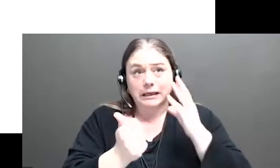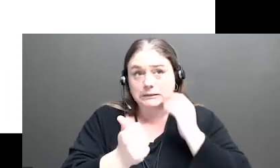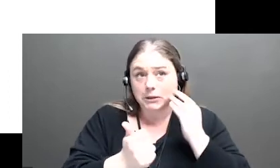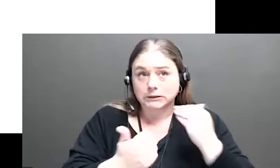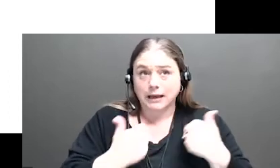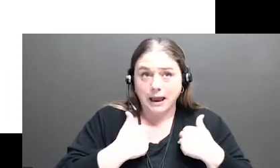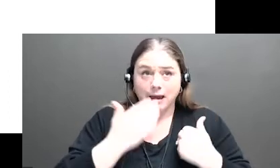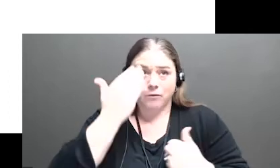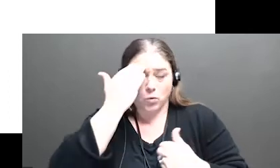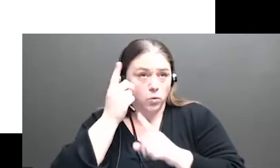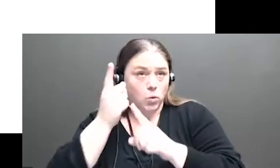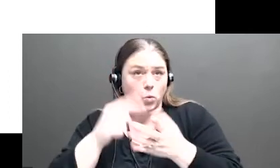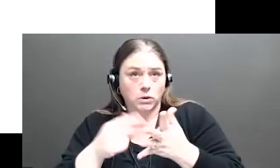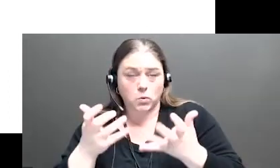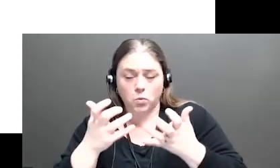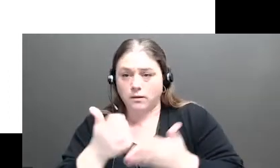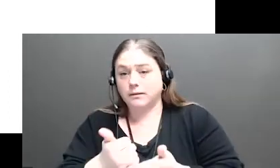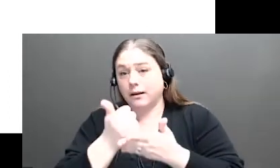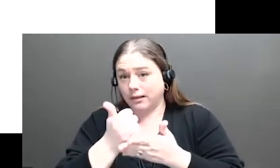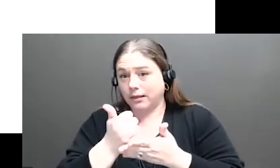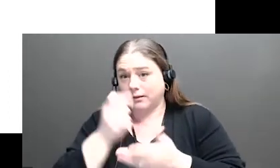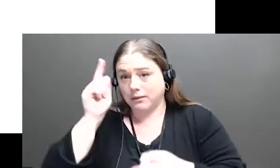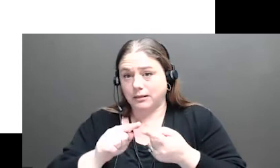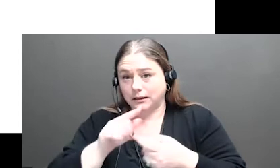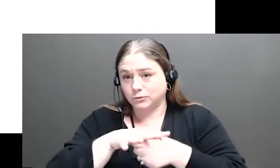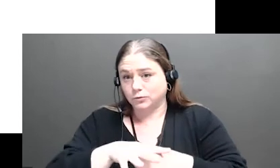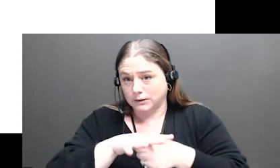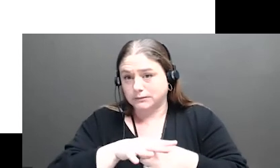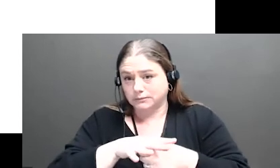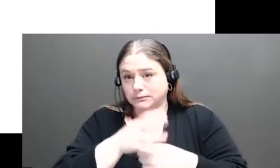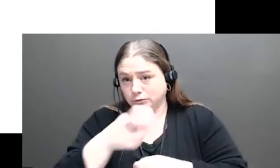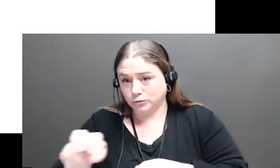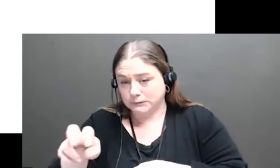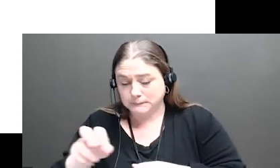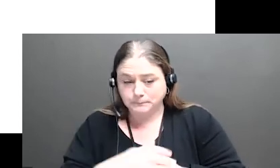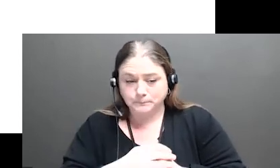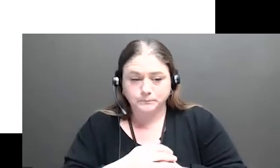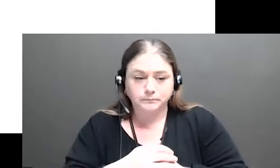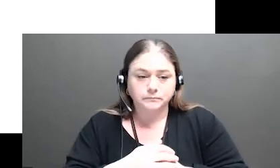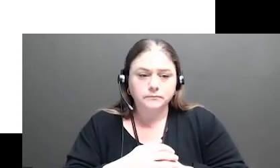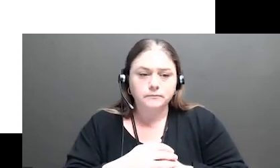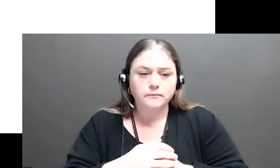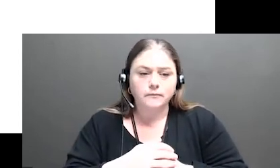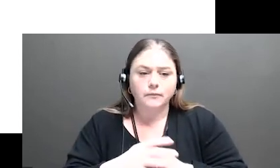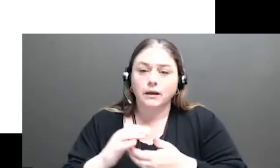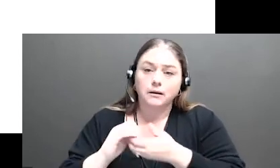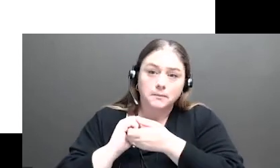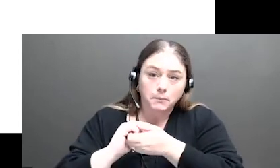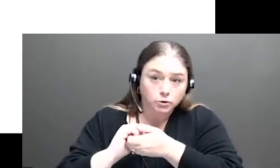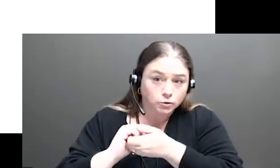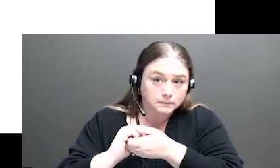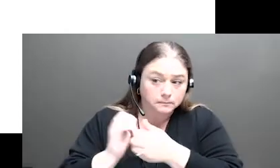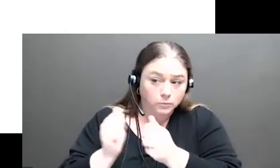workforce. So as I mentioned before, positive and engaged partnerships with employers is another critical factor for